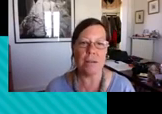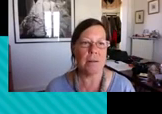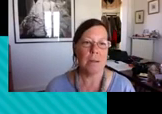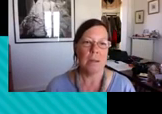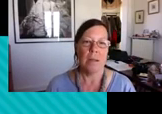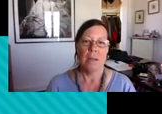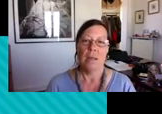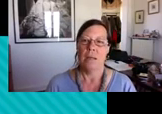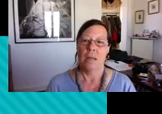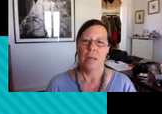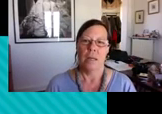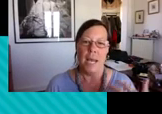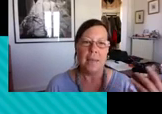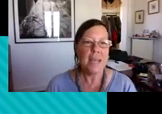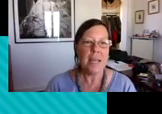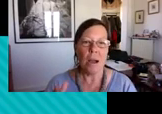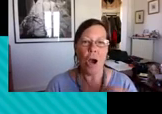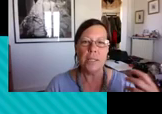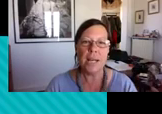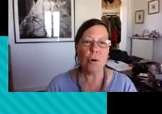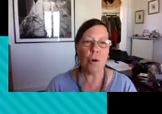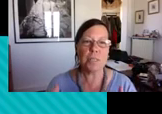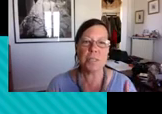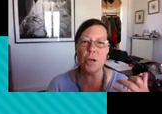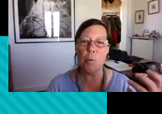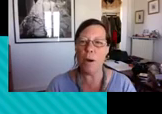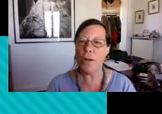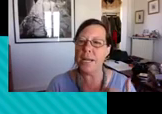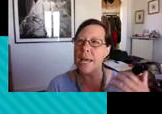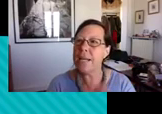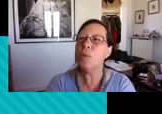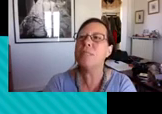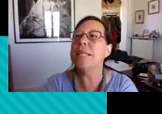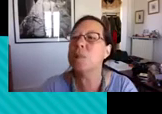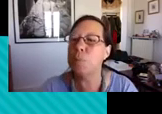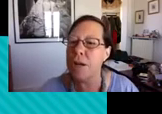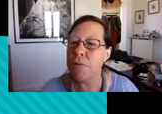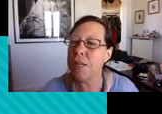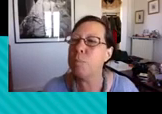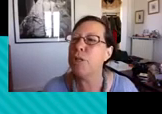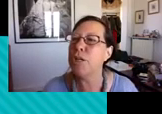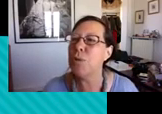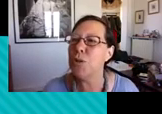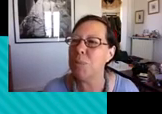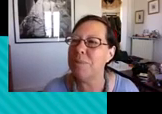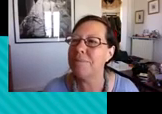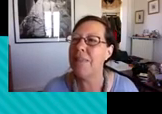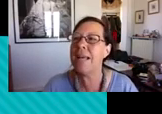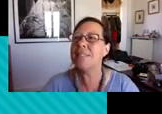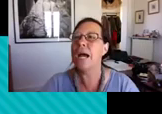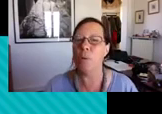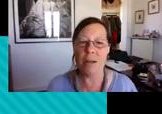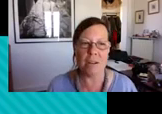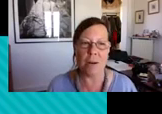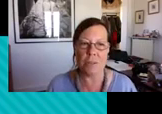started. And then online groups, you know, promoted it, and then it got spread on Facebook and YouTube. And